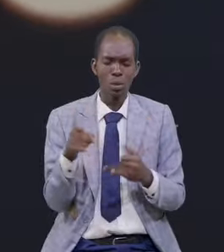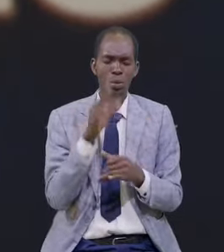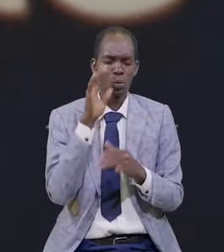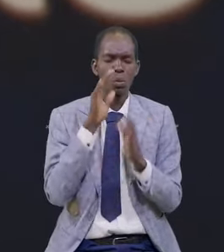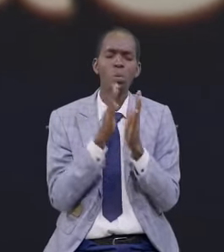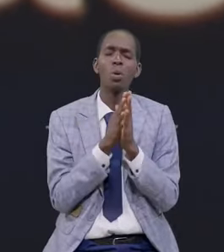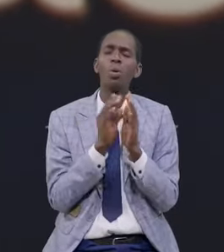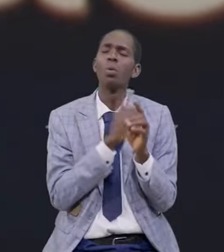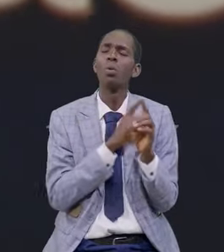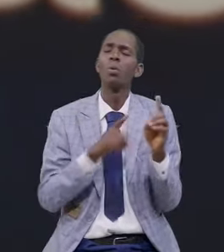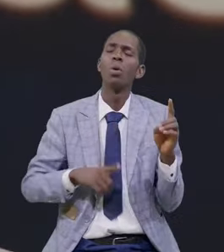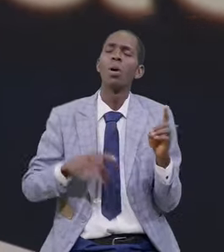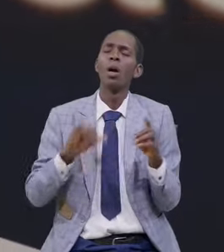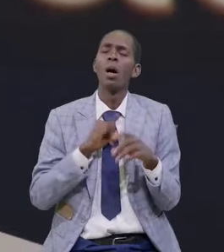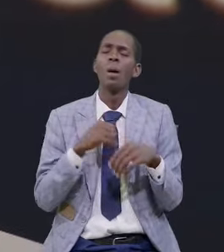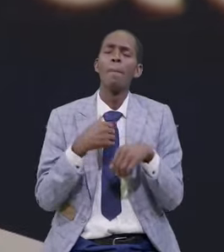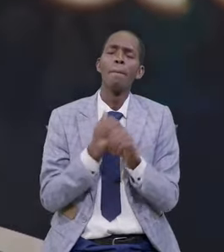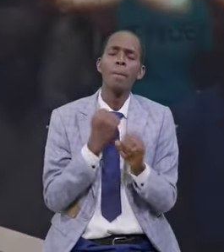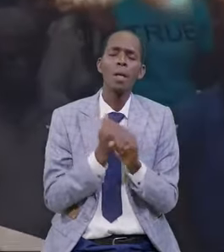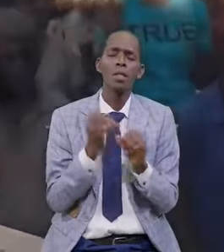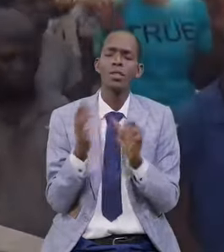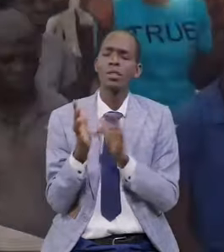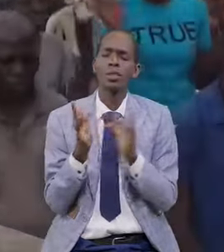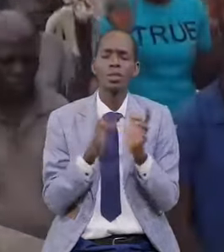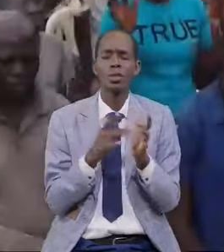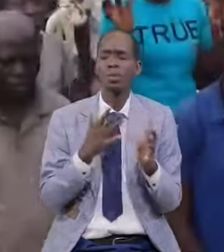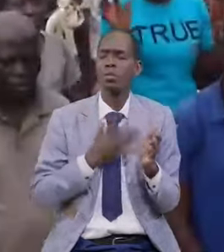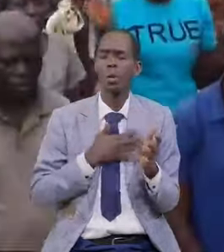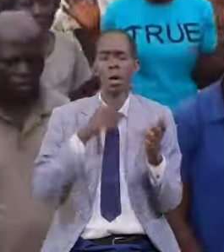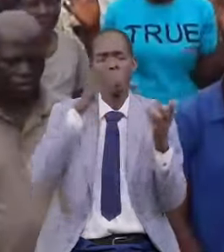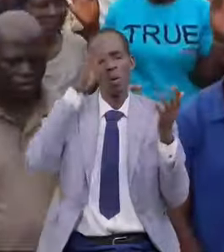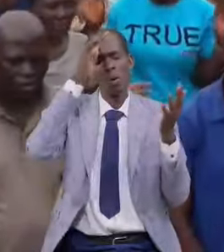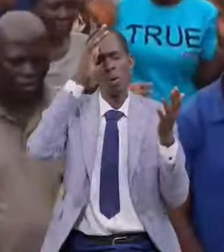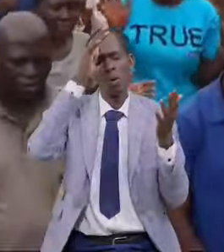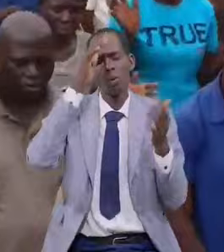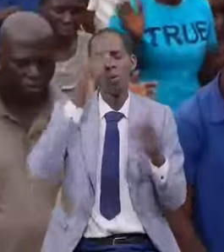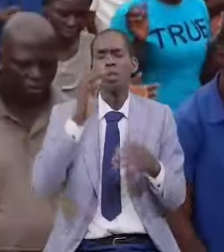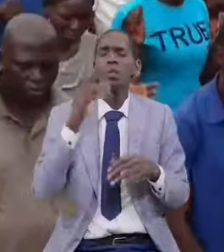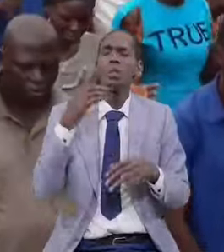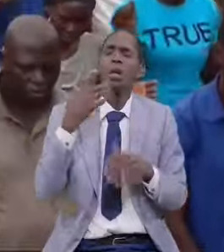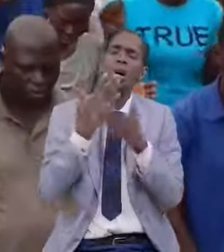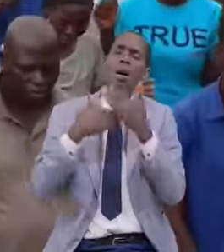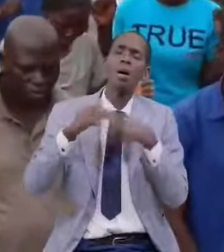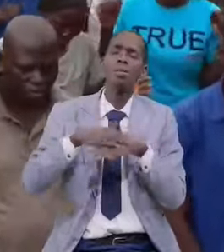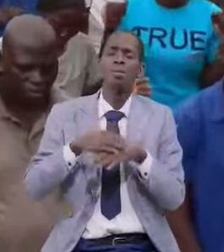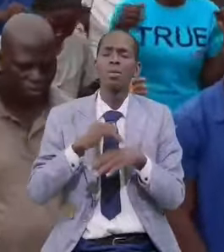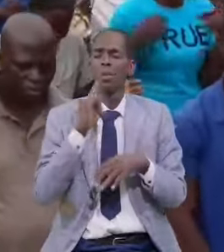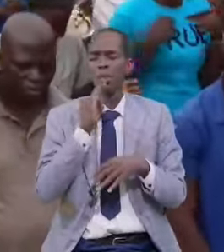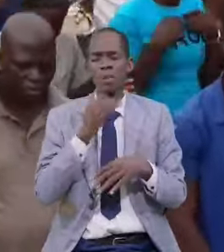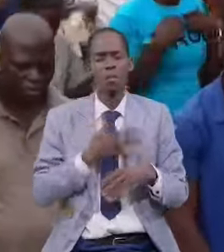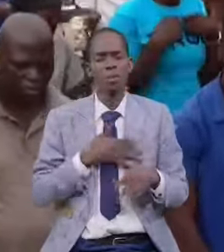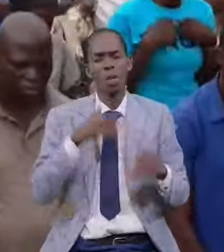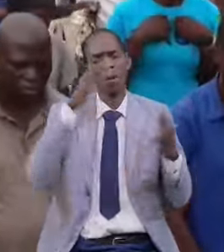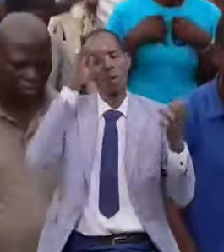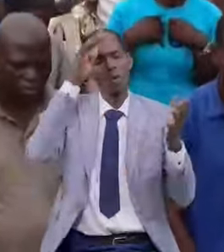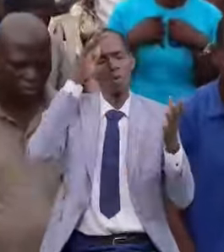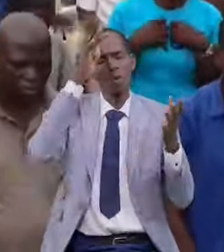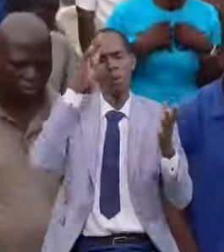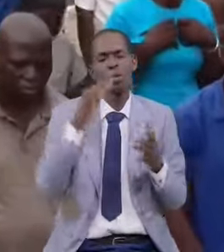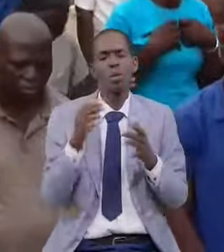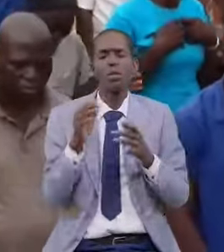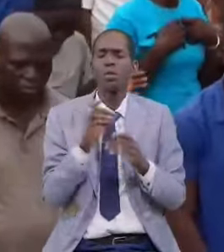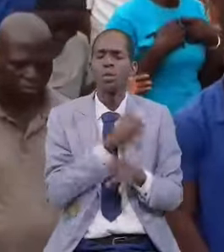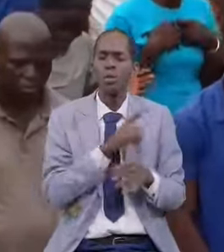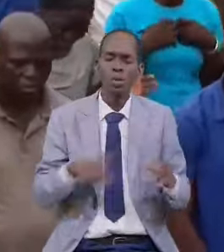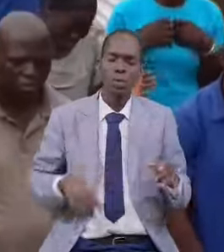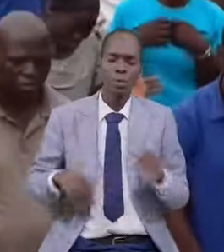hope I make the coming of the Lord My Hope and that's why he says that you can be pure even in this life as